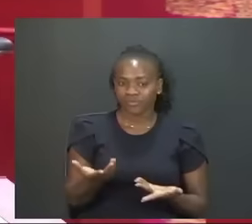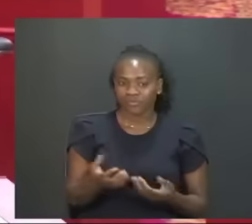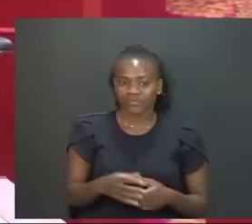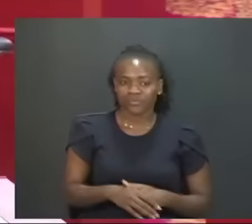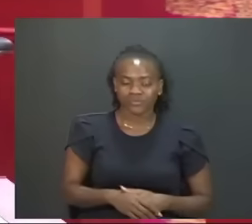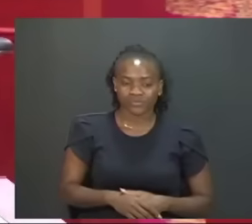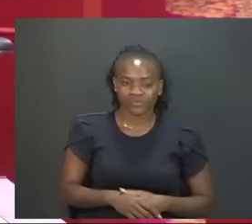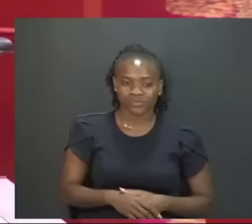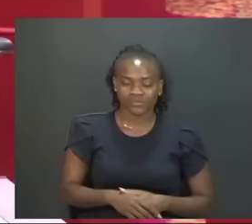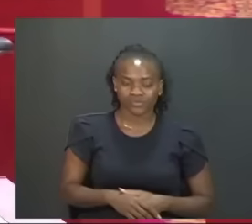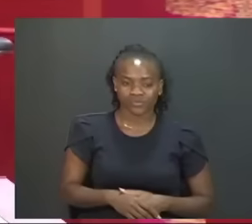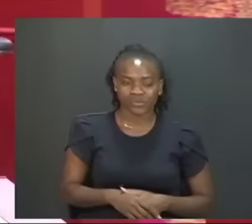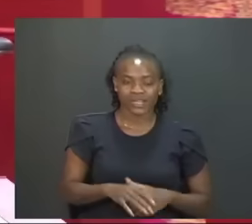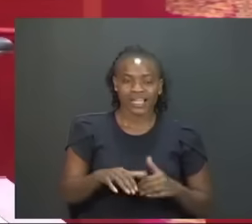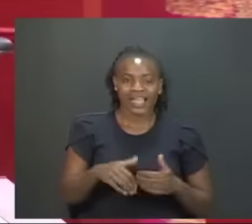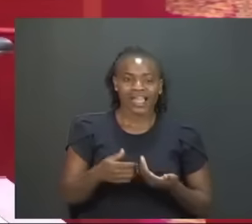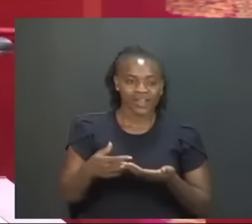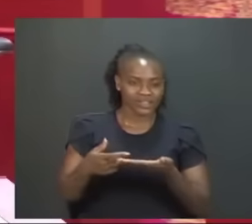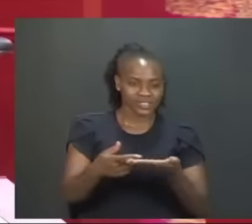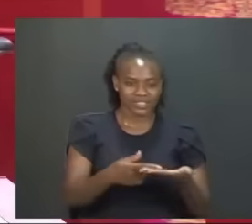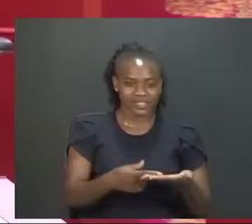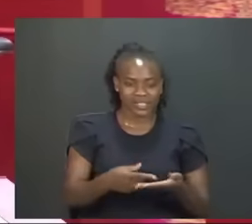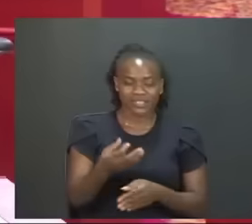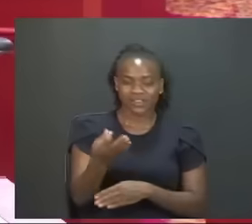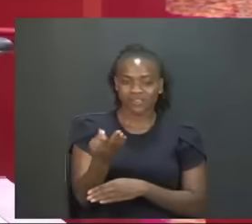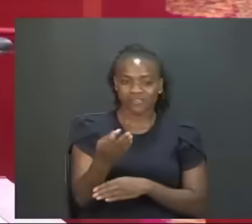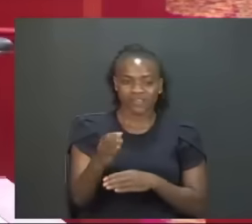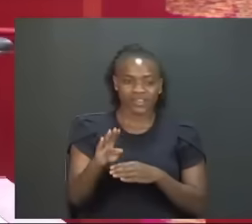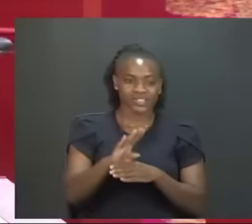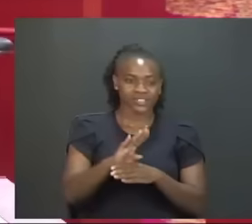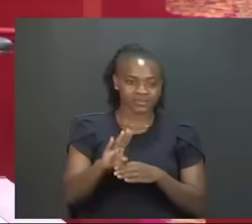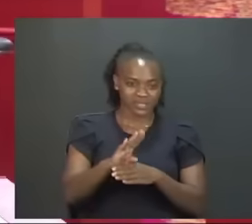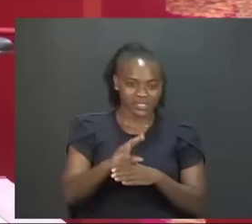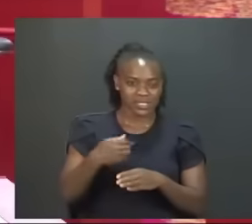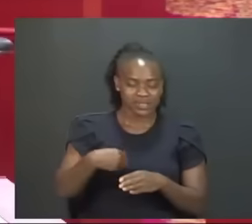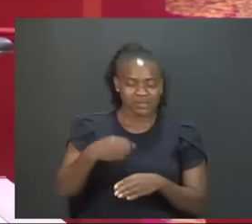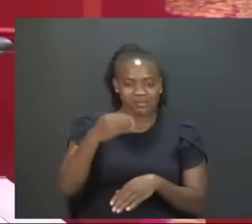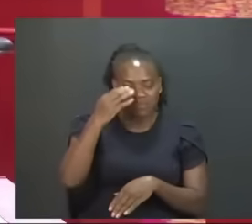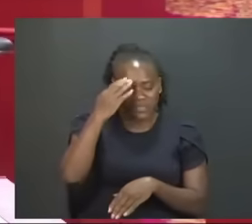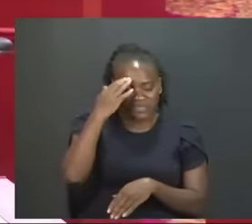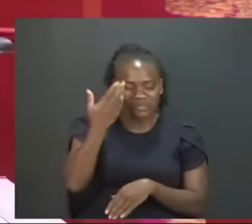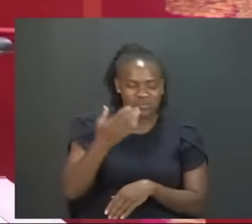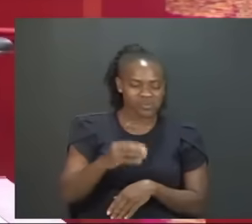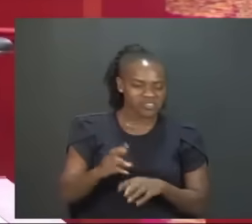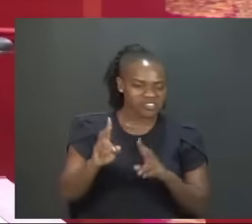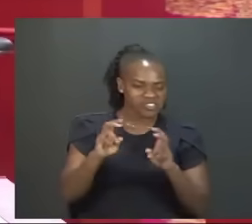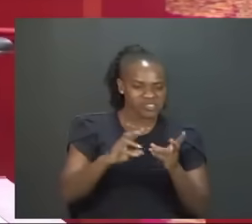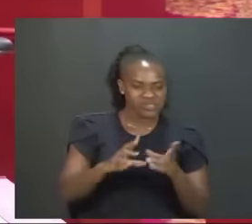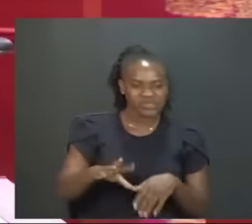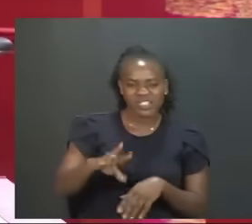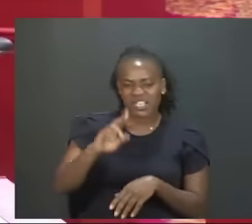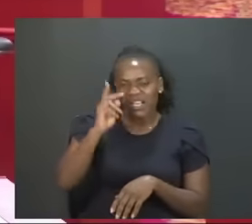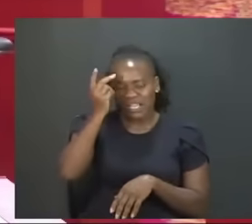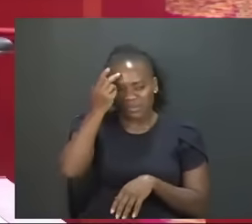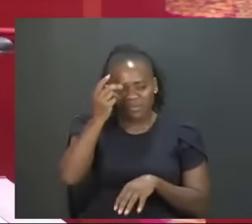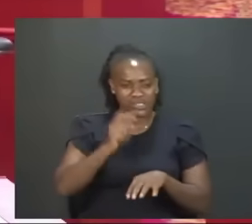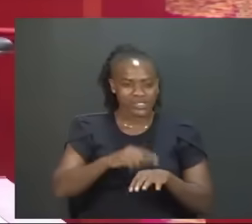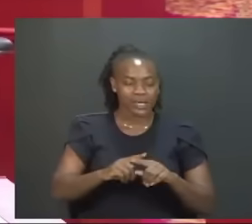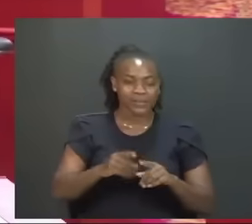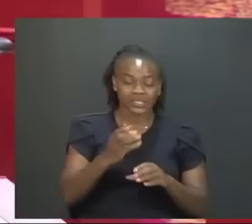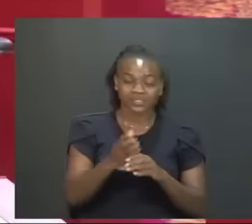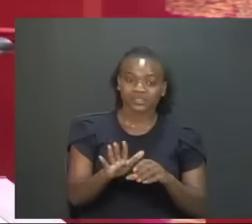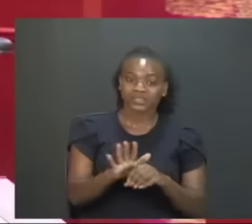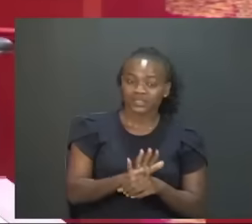Friday business statement time. I understand the drama and the politics behind Friday business statement time, but let's be